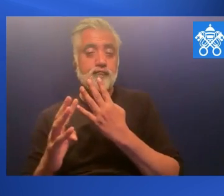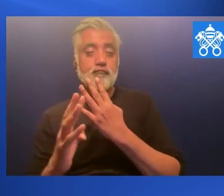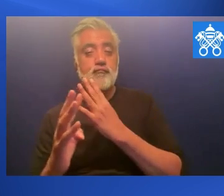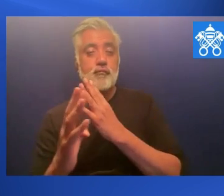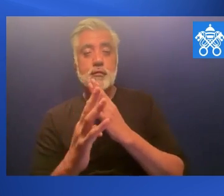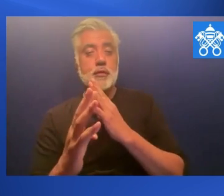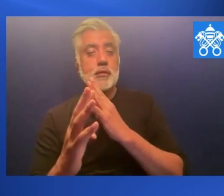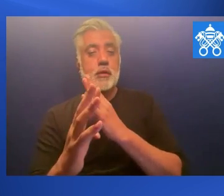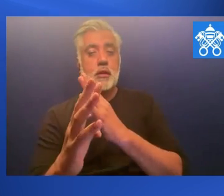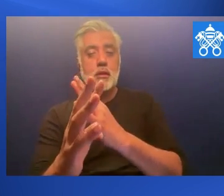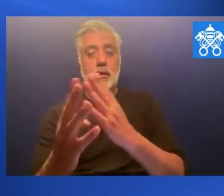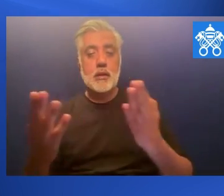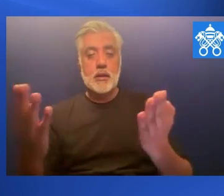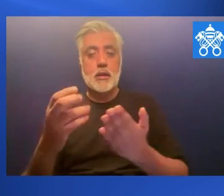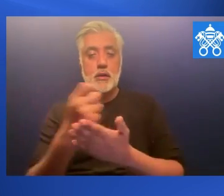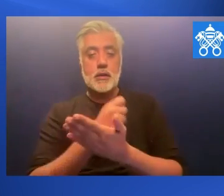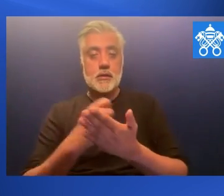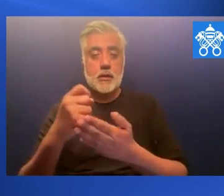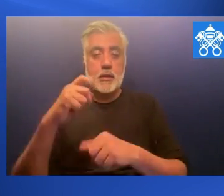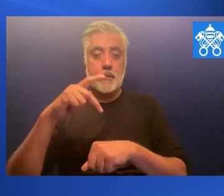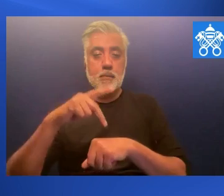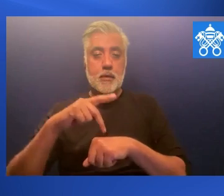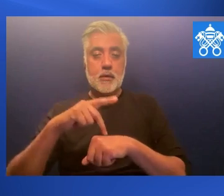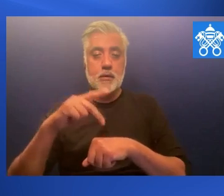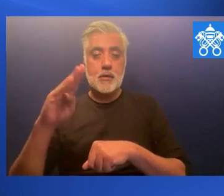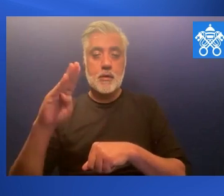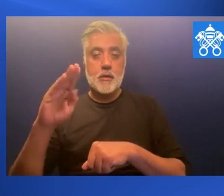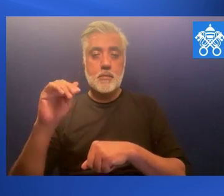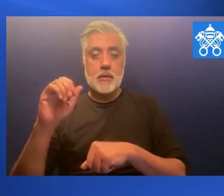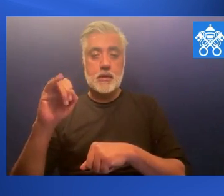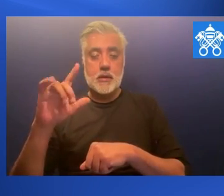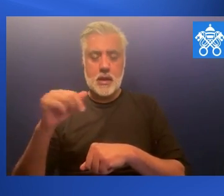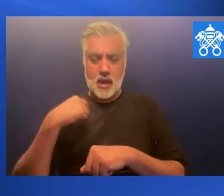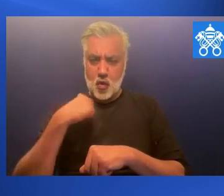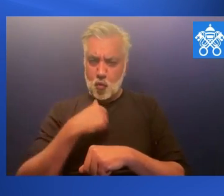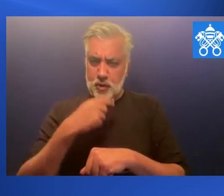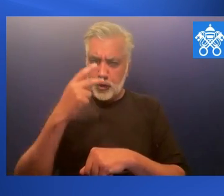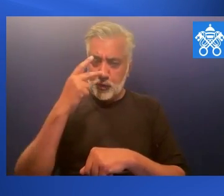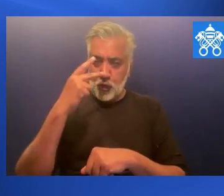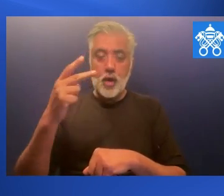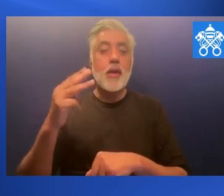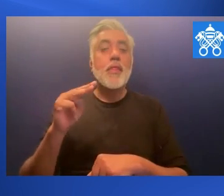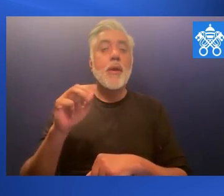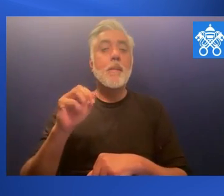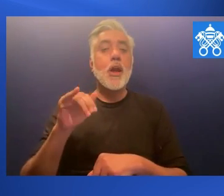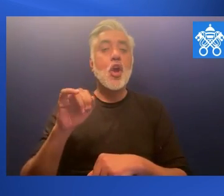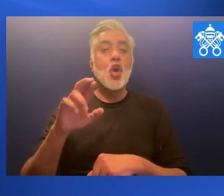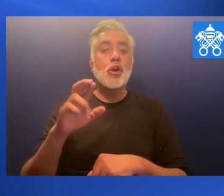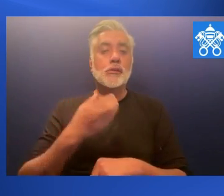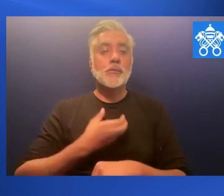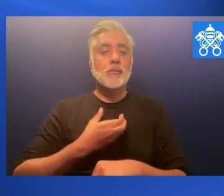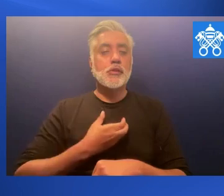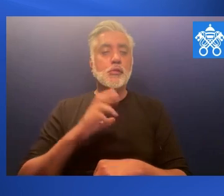Procession now forming and moving down the aisle here in St. Peter's Basilica. We've